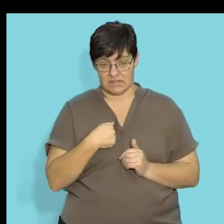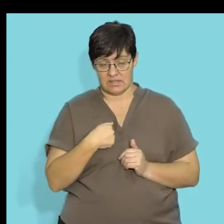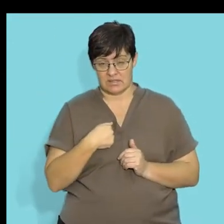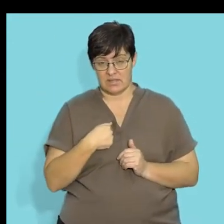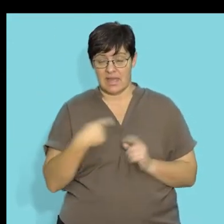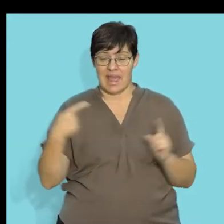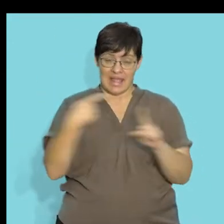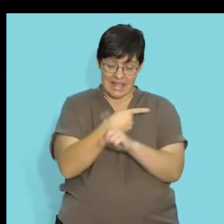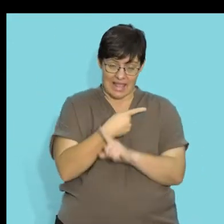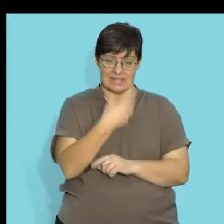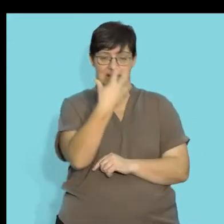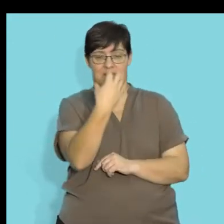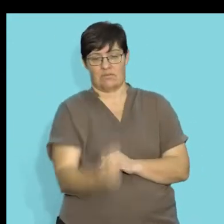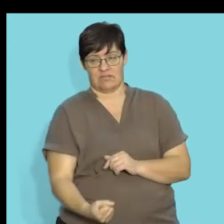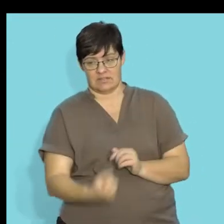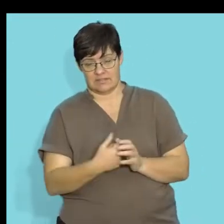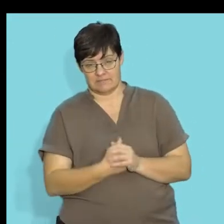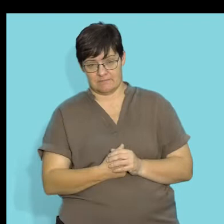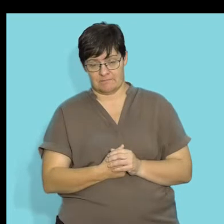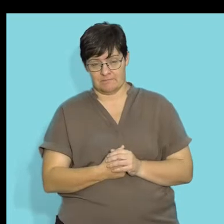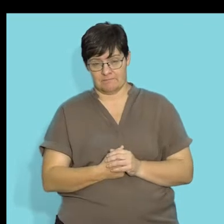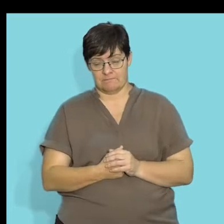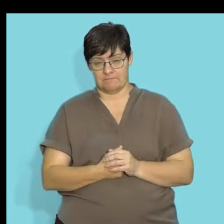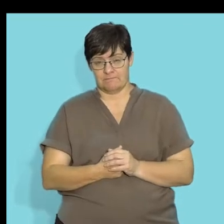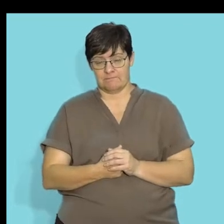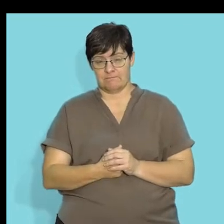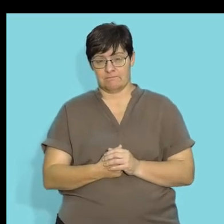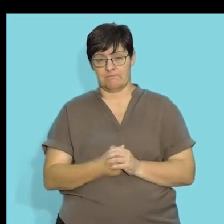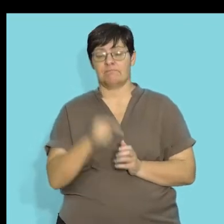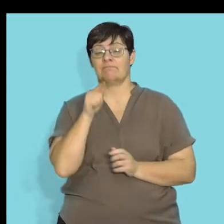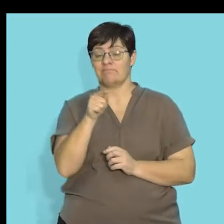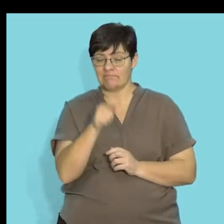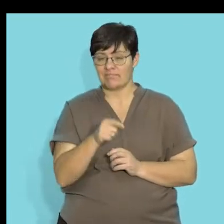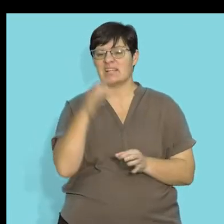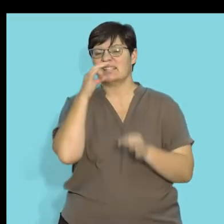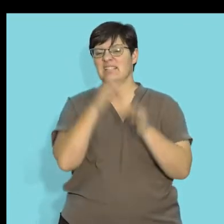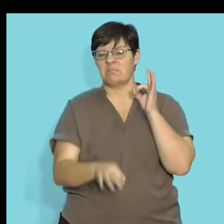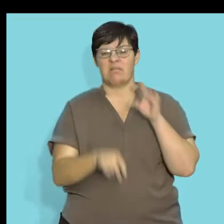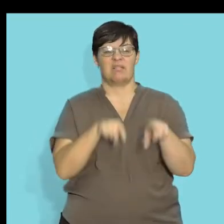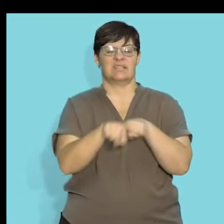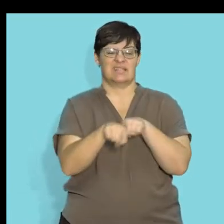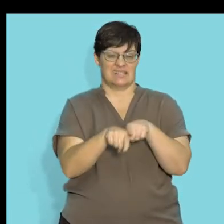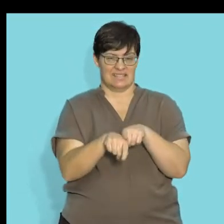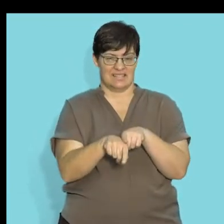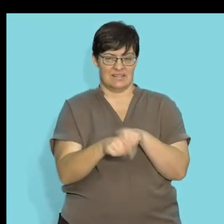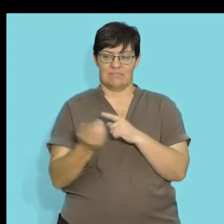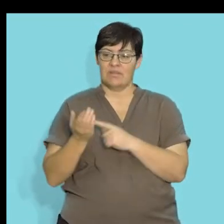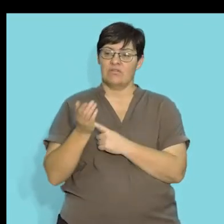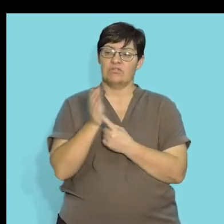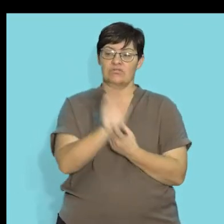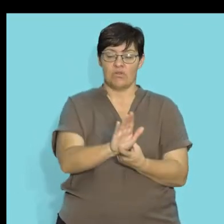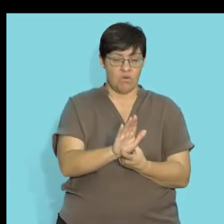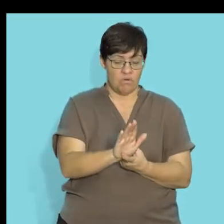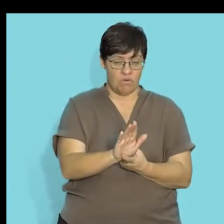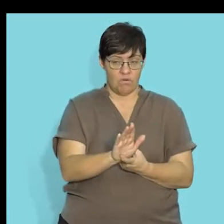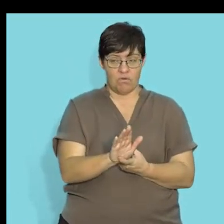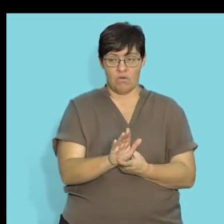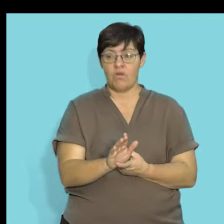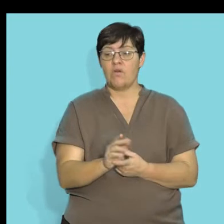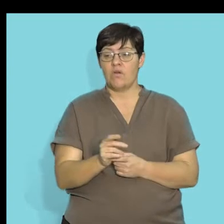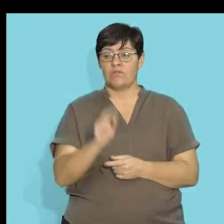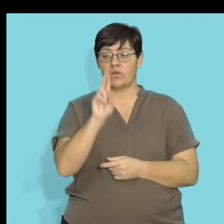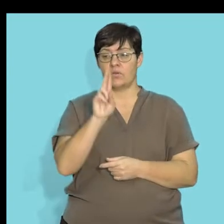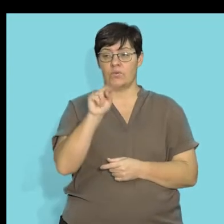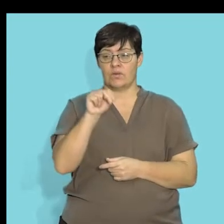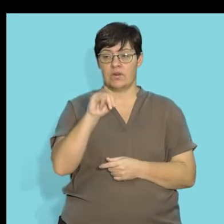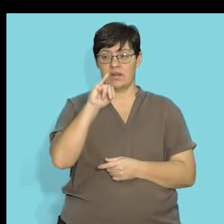and against gravity. So guys, this is a simple experiment showing you what happens